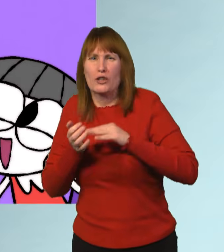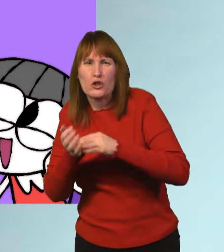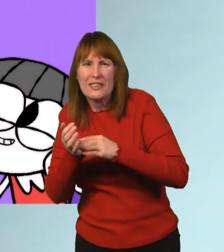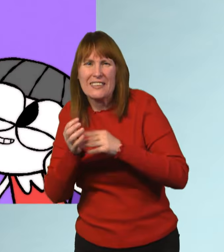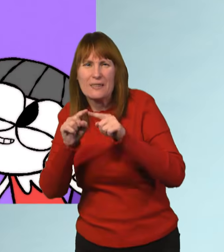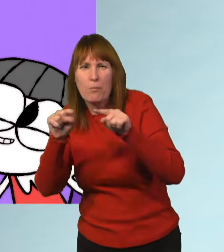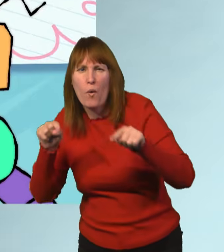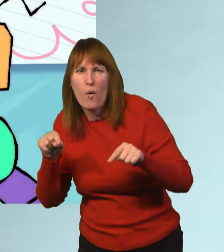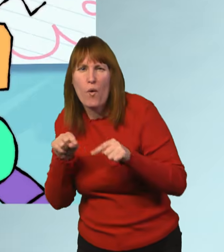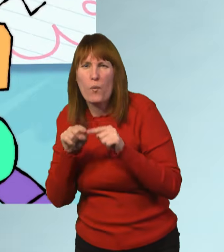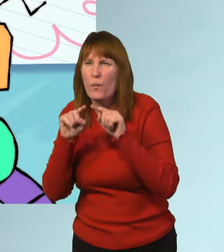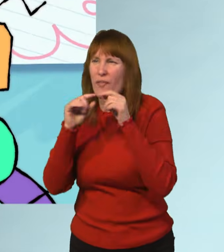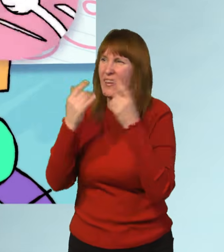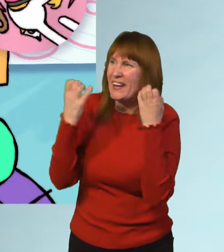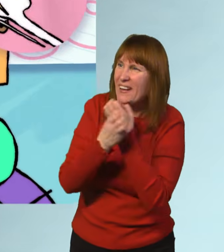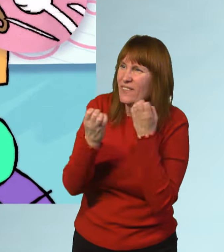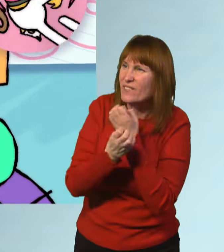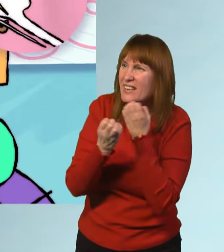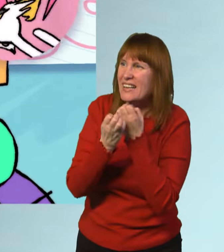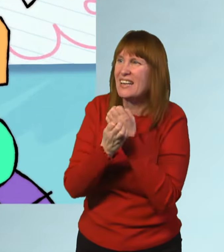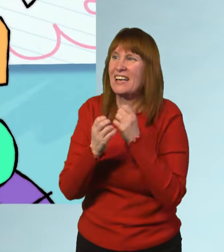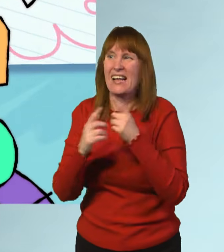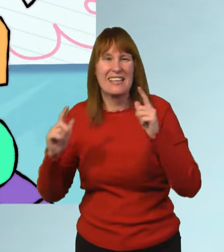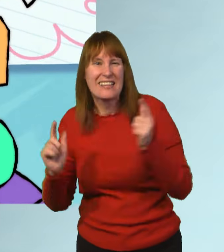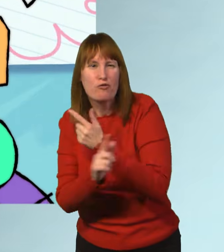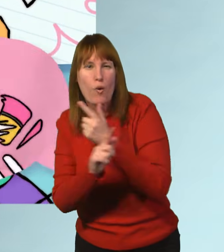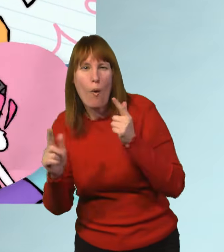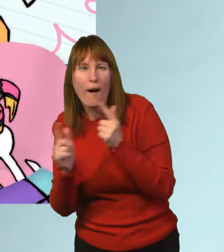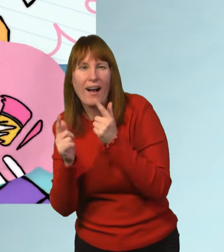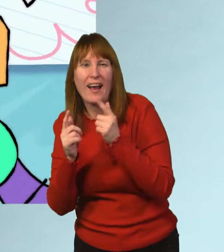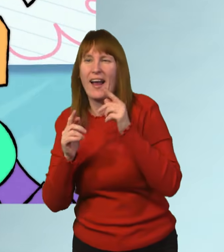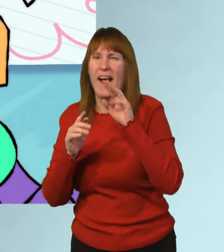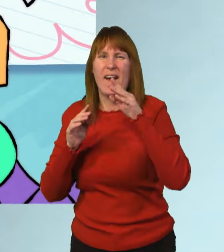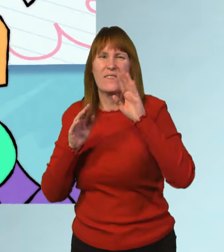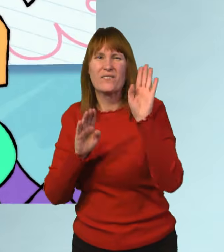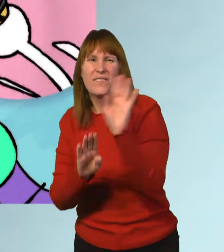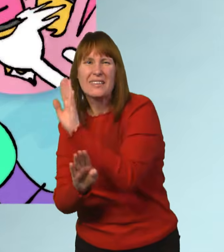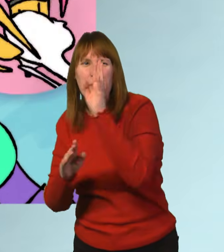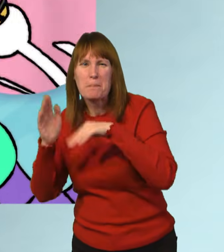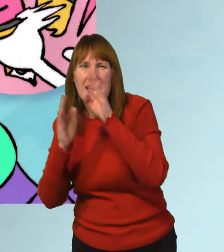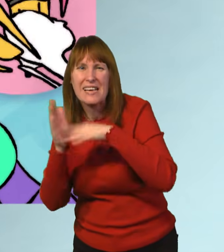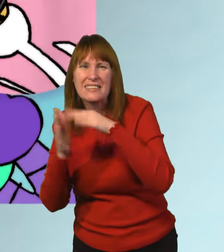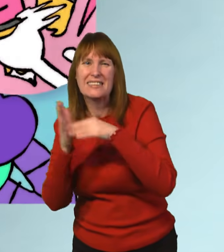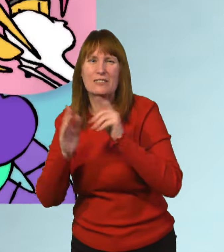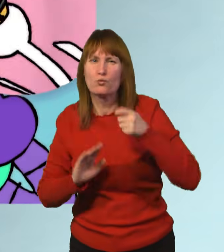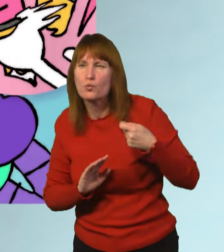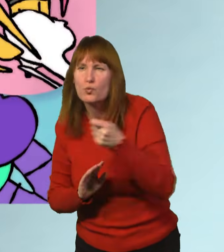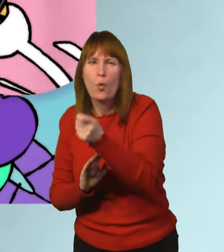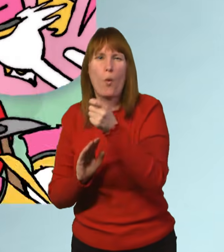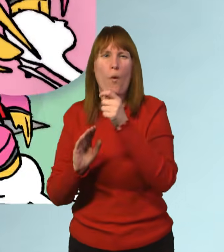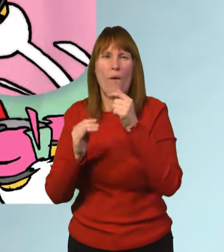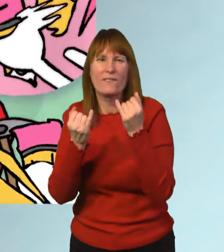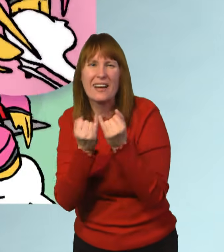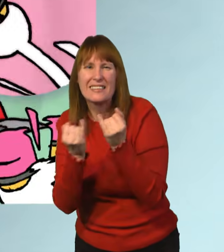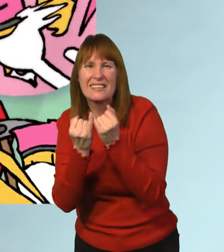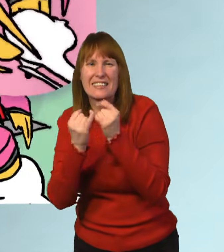for the cheese. And karaoke, and fence painting, and sword fencing, and replying to cold emails, and gymnastic mat work, and cavern spat work, and candlestick making, and AT